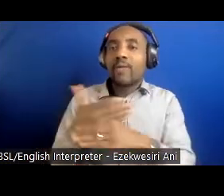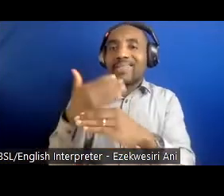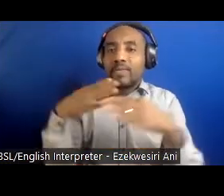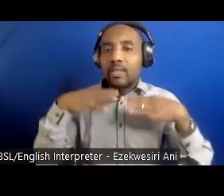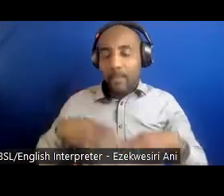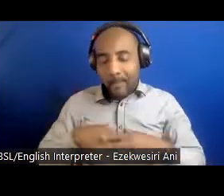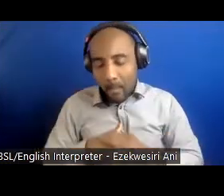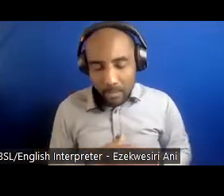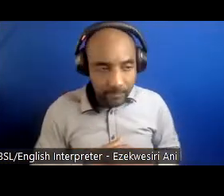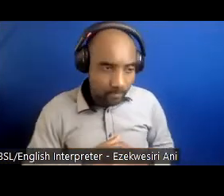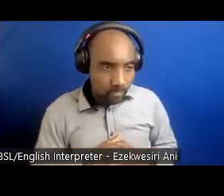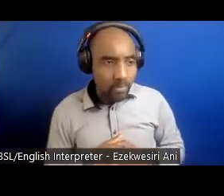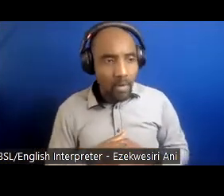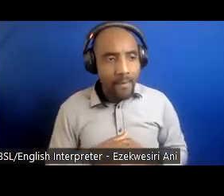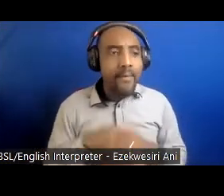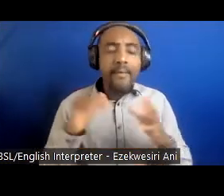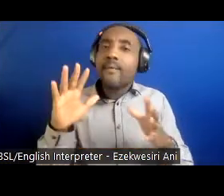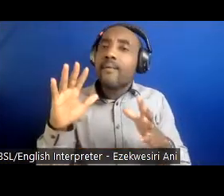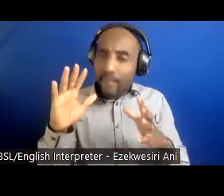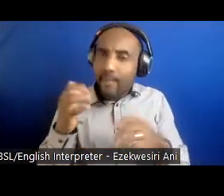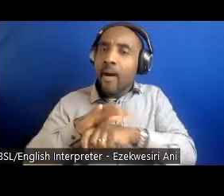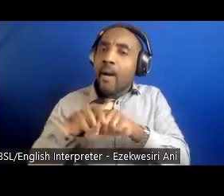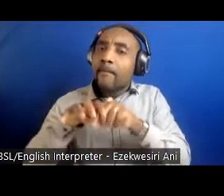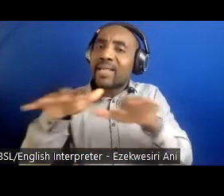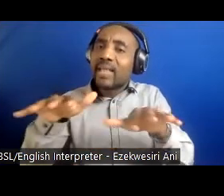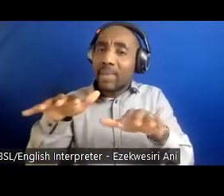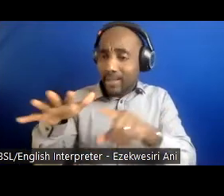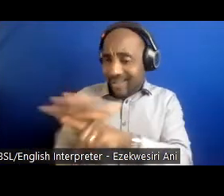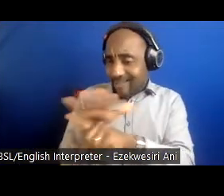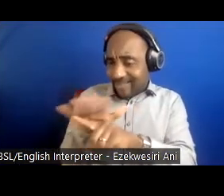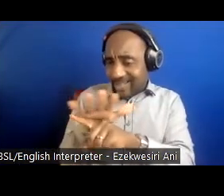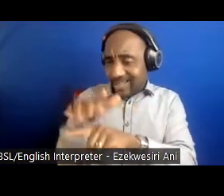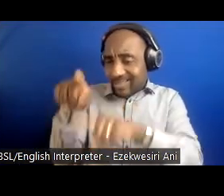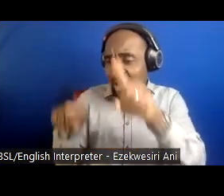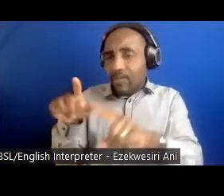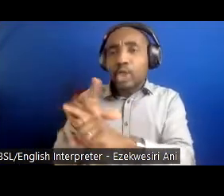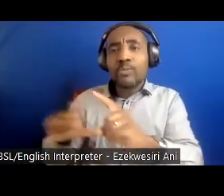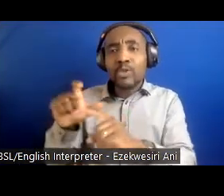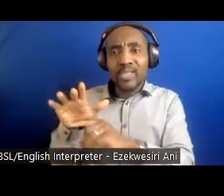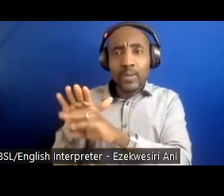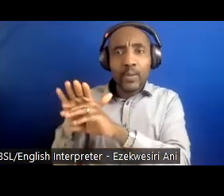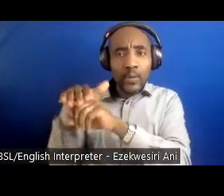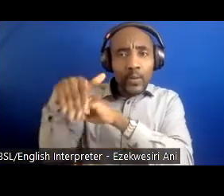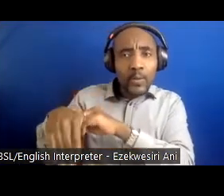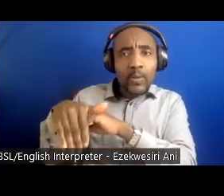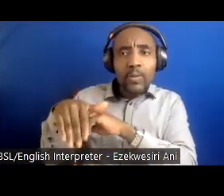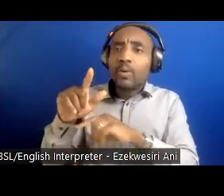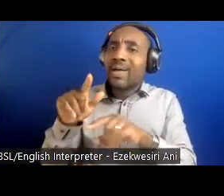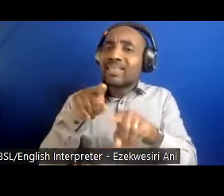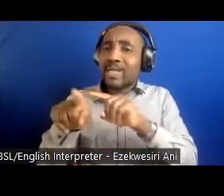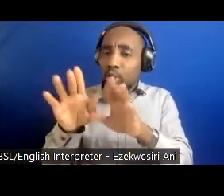To reiterate the impact of the pandemic on ethnically diverse communities, let's look at the impact on children and young